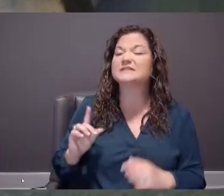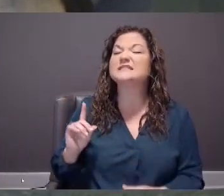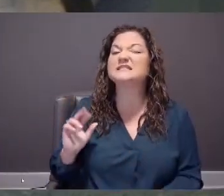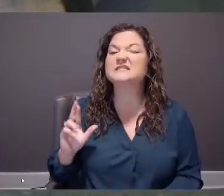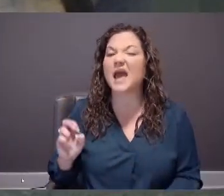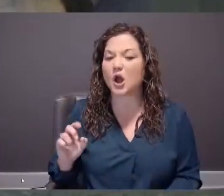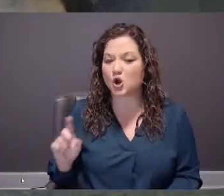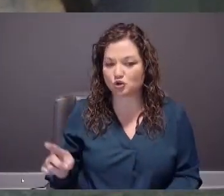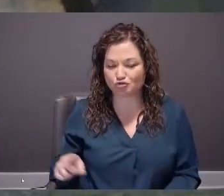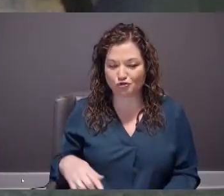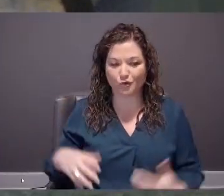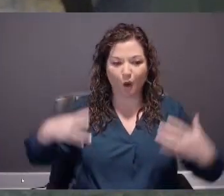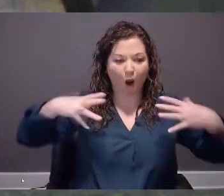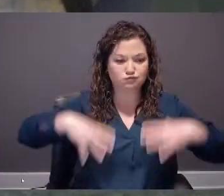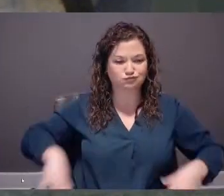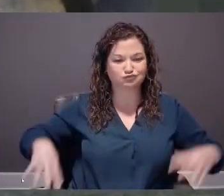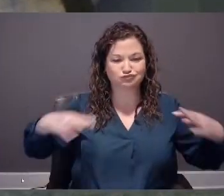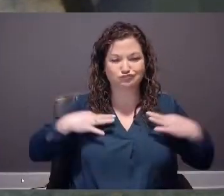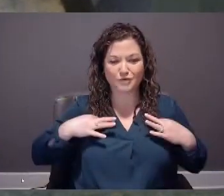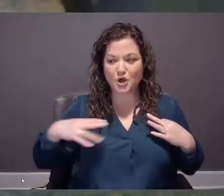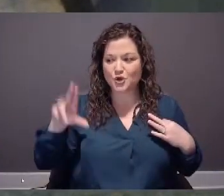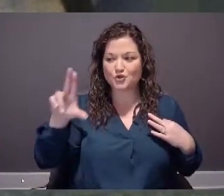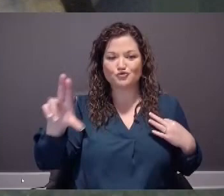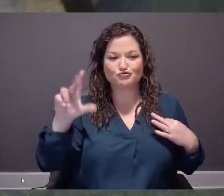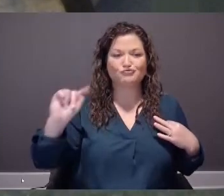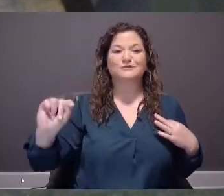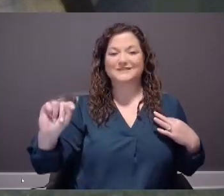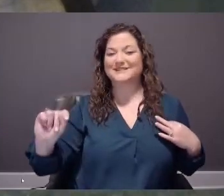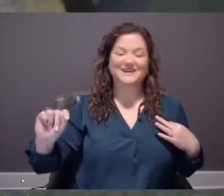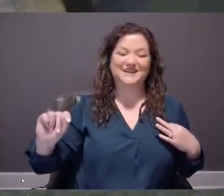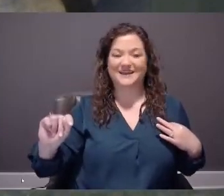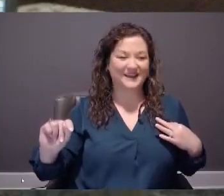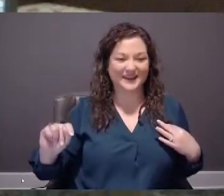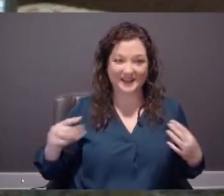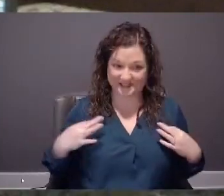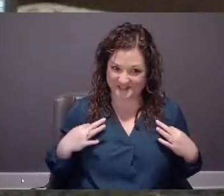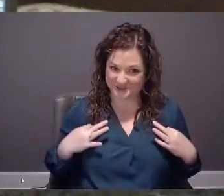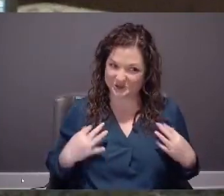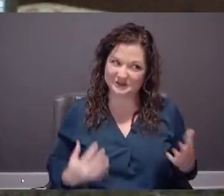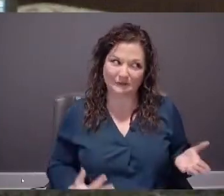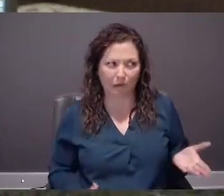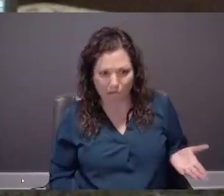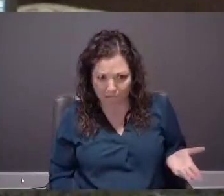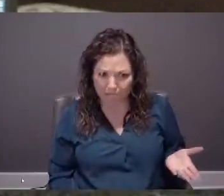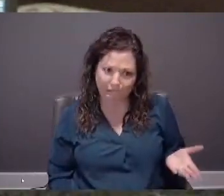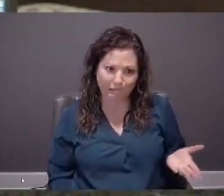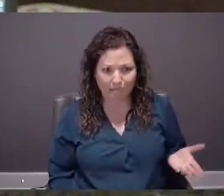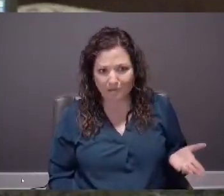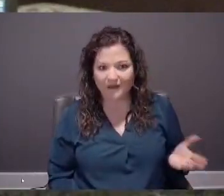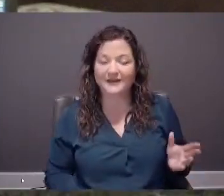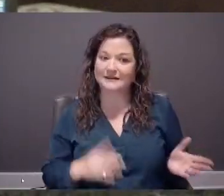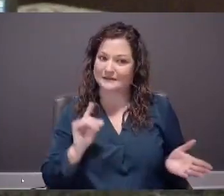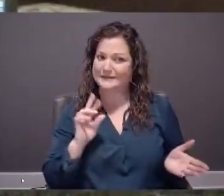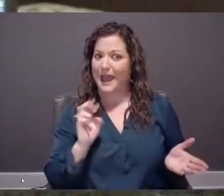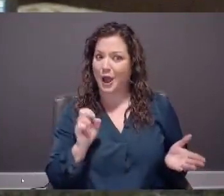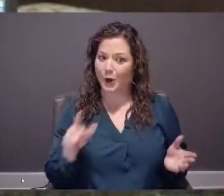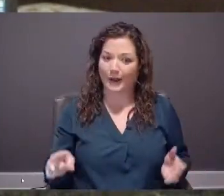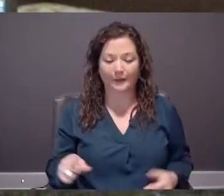wear a UT t-shirt. So you don't dare, Aaron. He took them